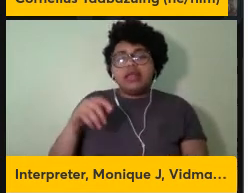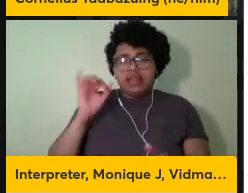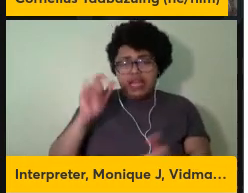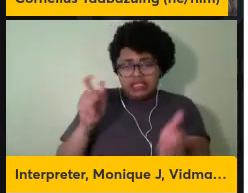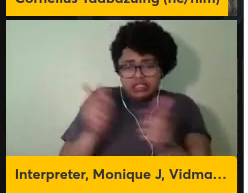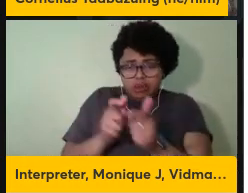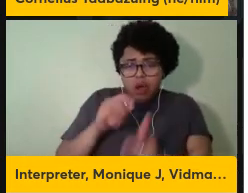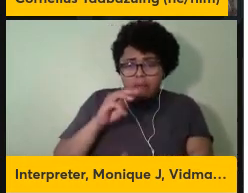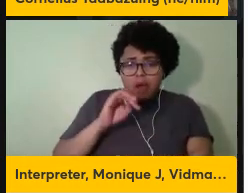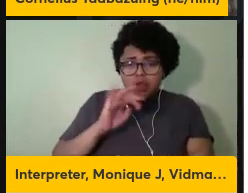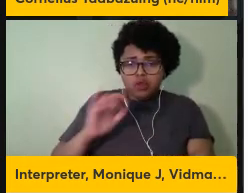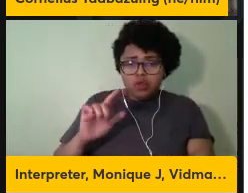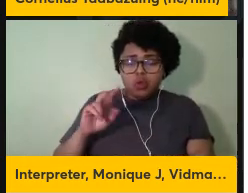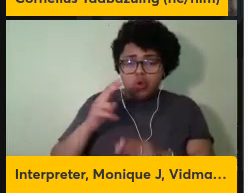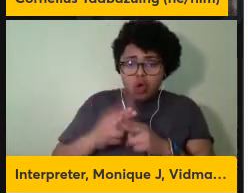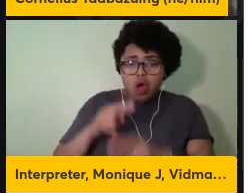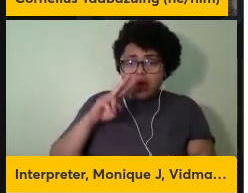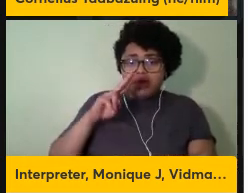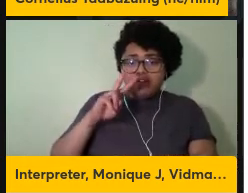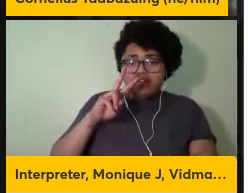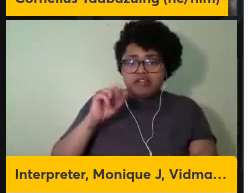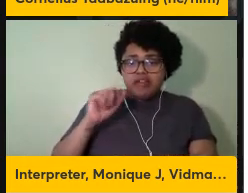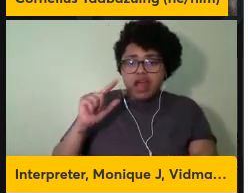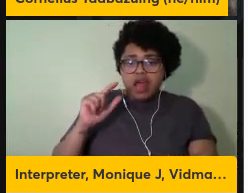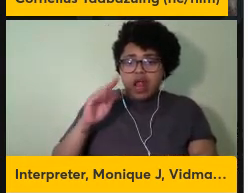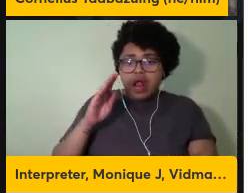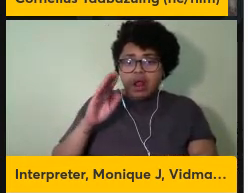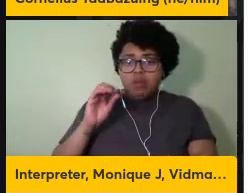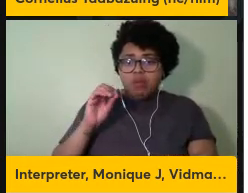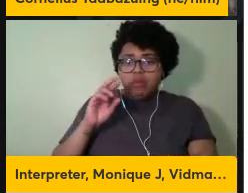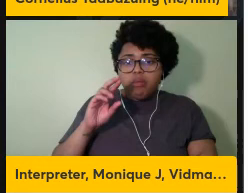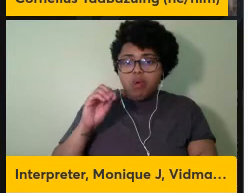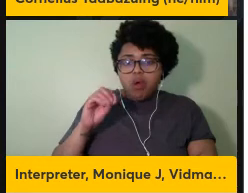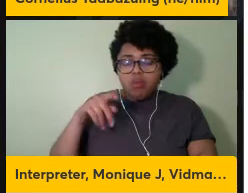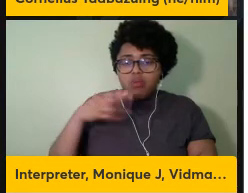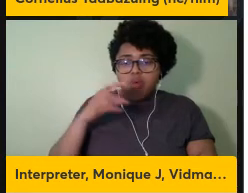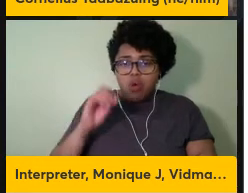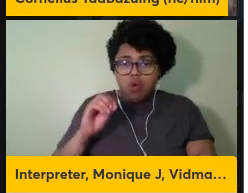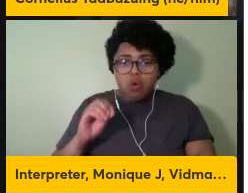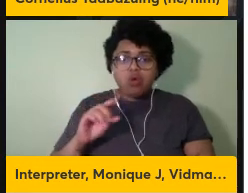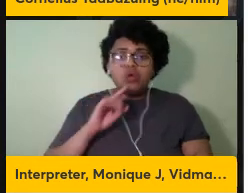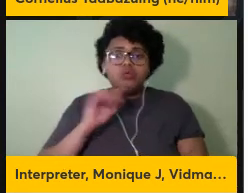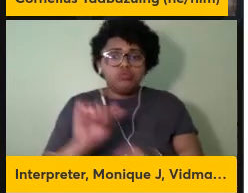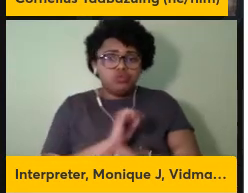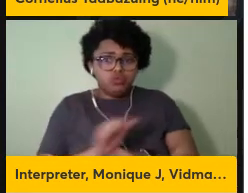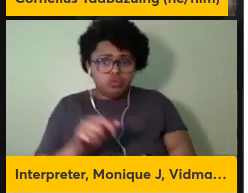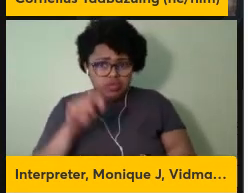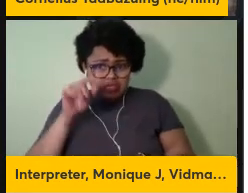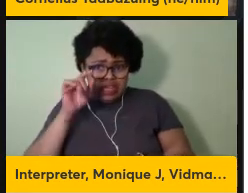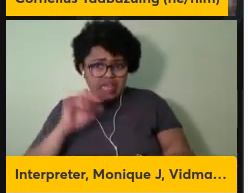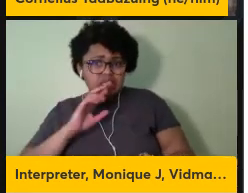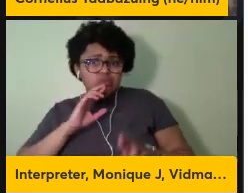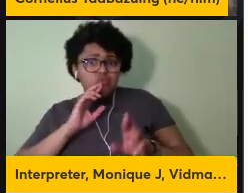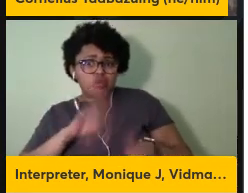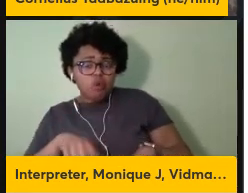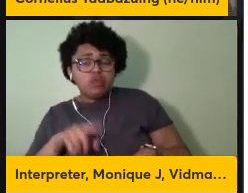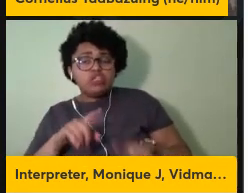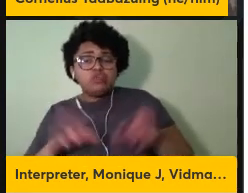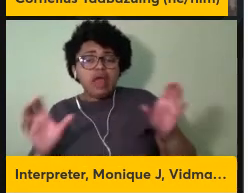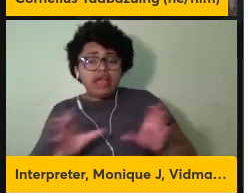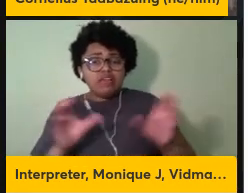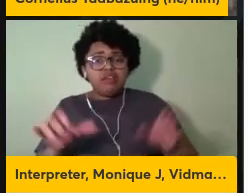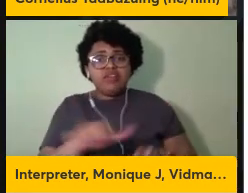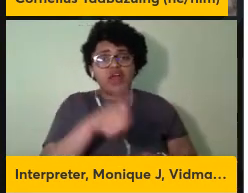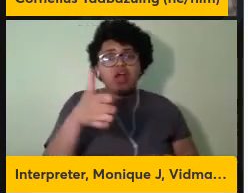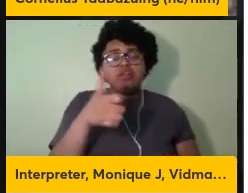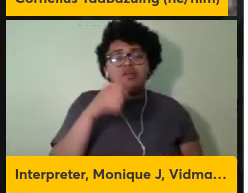very recently, pathogen proteases as well as pathogen RNA have been reported to activate these inflammasomes as well. The